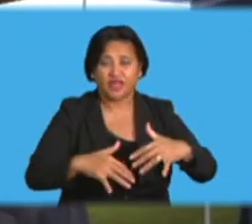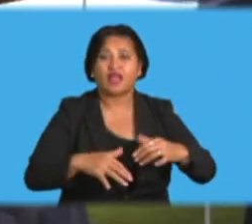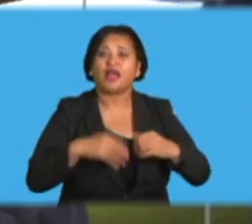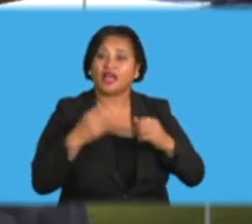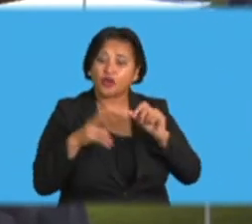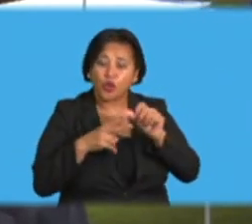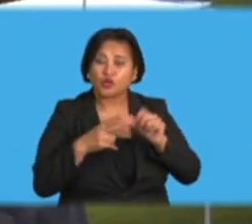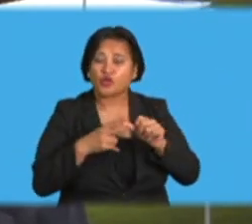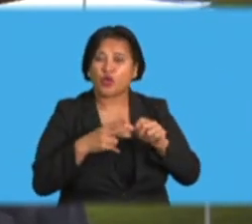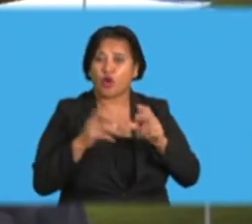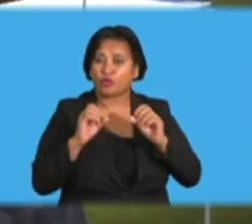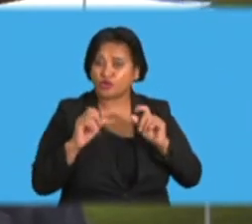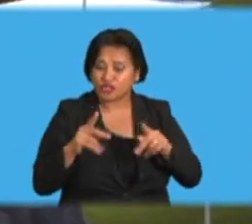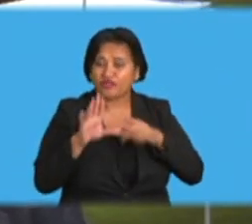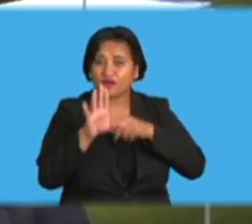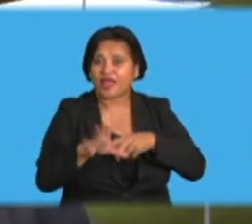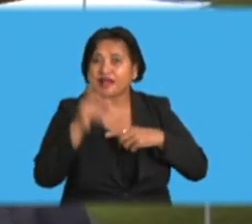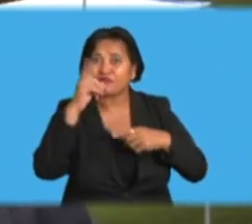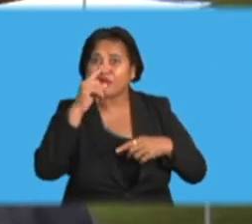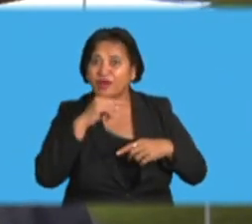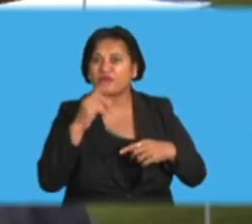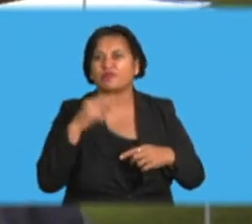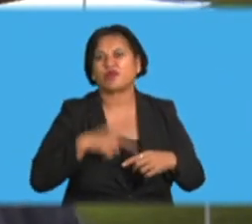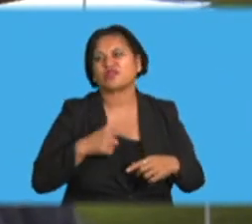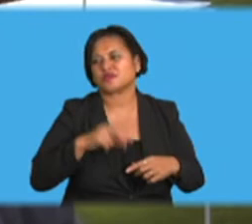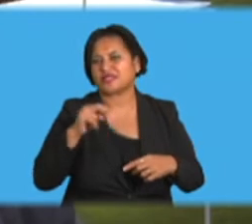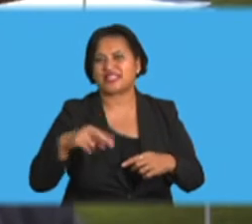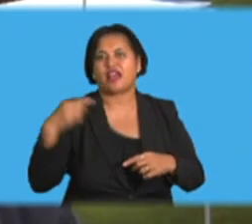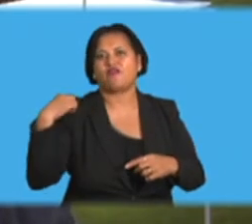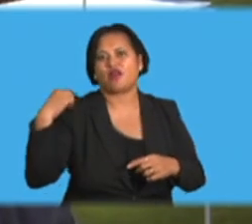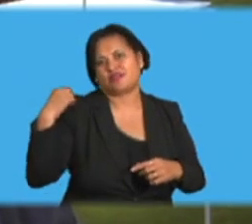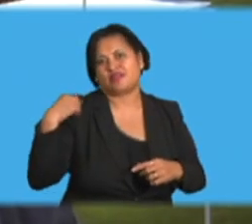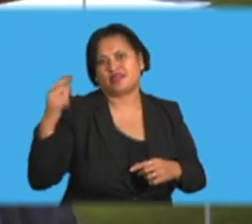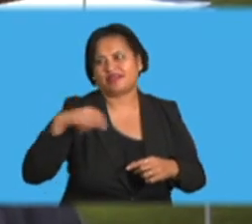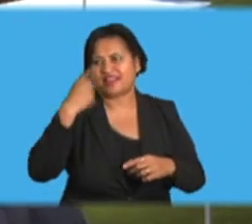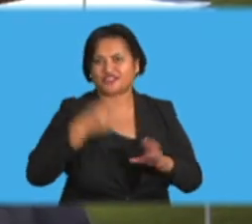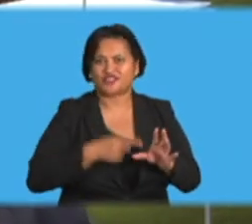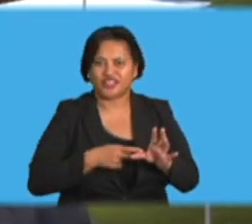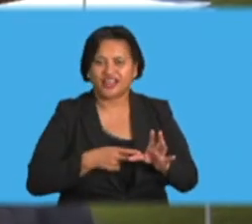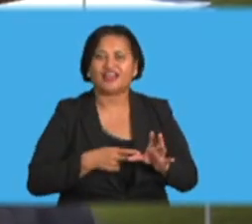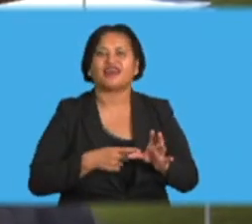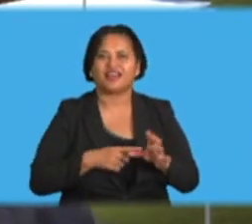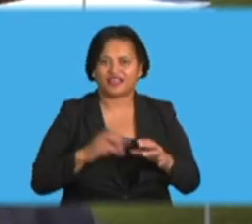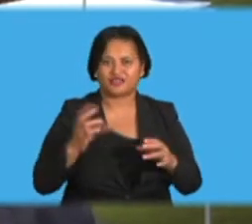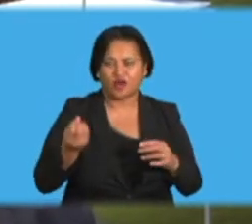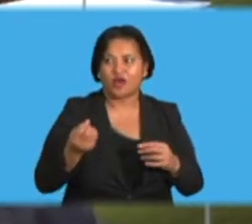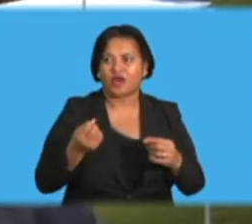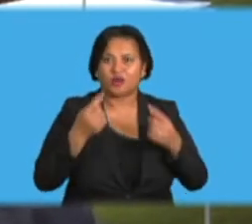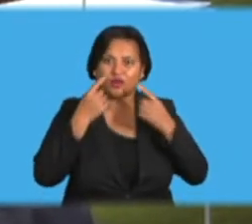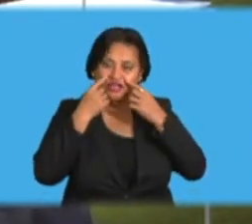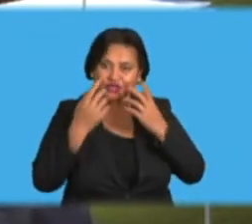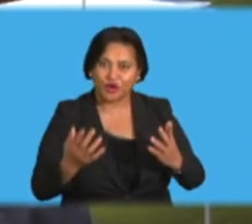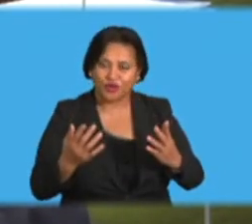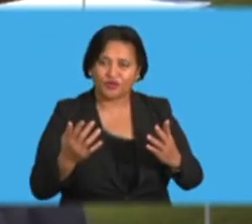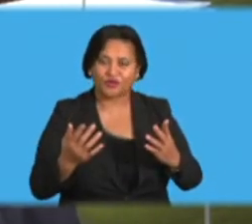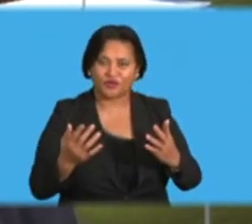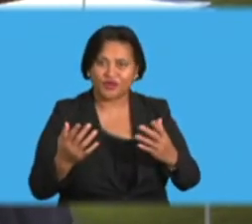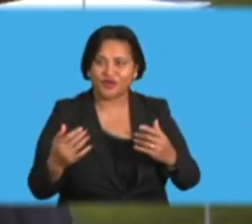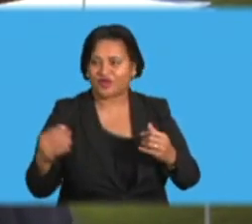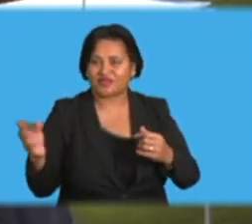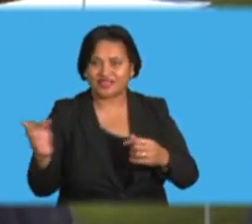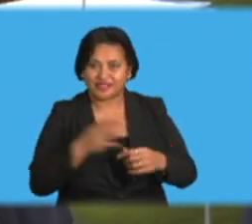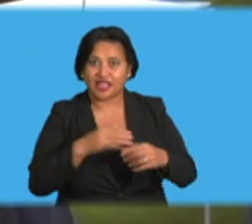numerous volunteers and others to actually host and show our guests, in fact, at the meeting venues itself. And of course, Madam Speaker, we believe